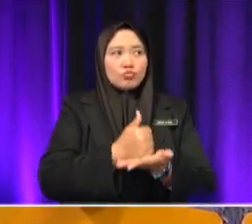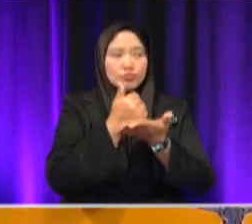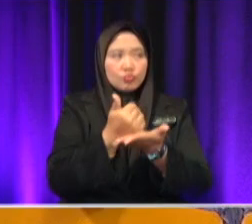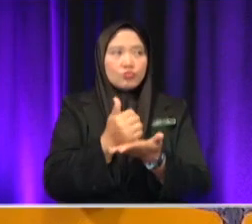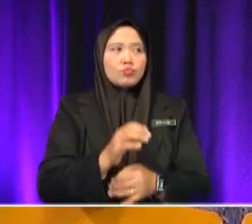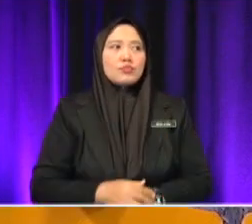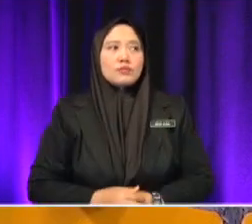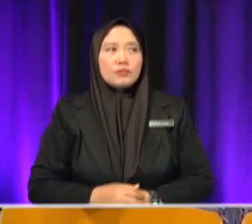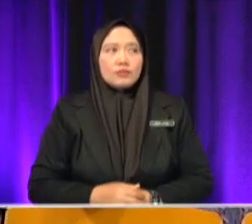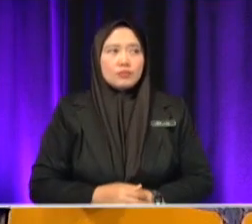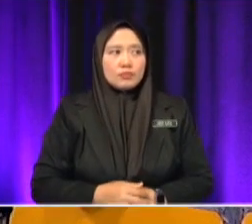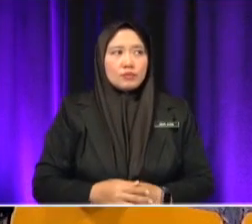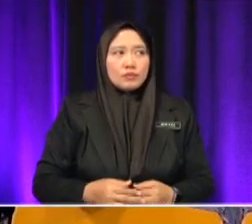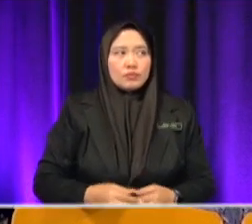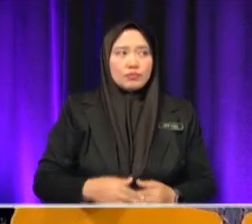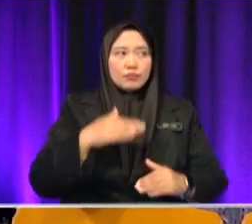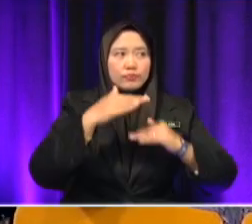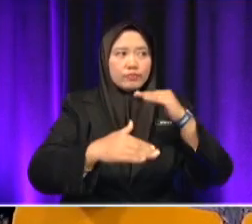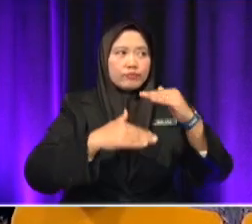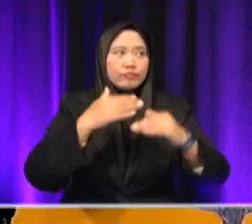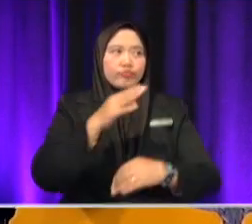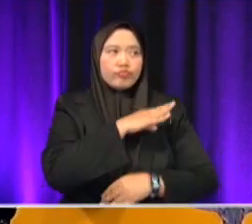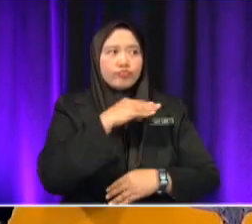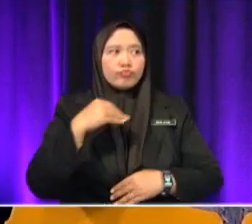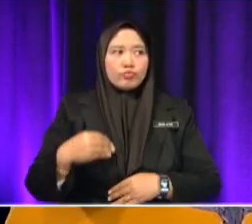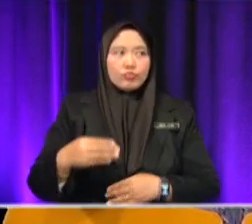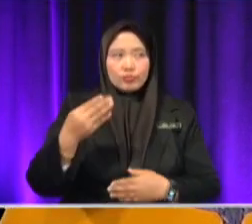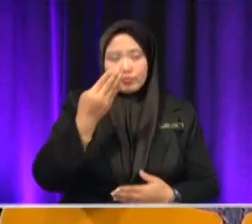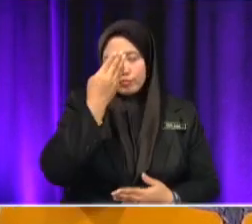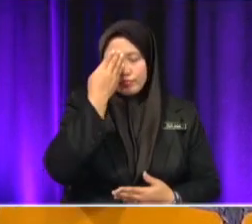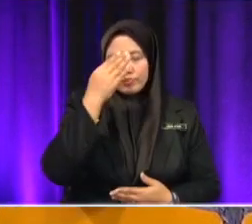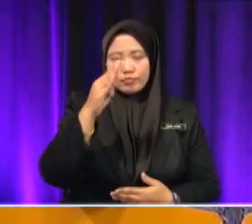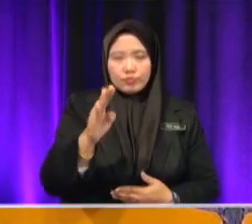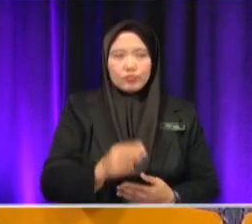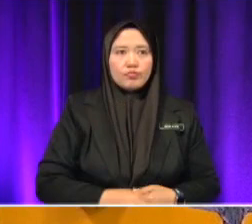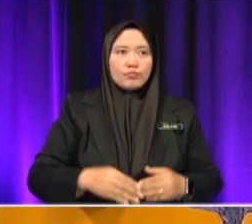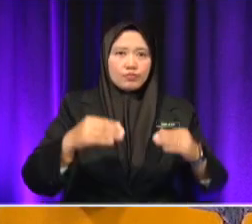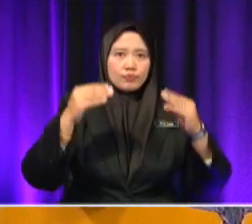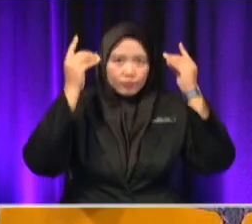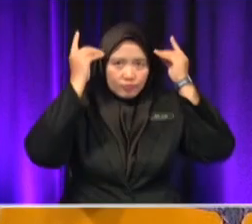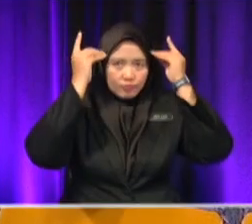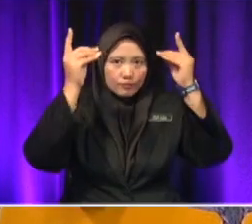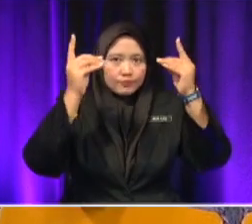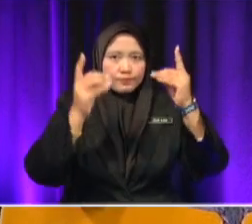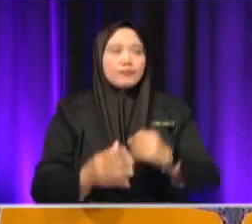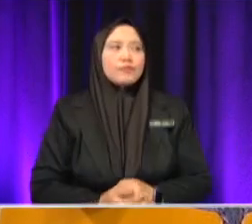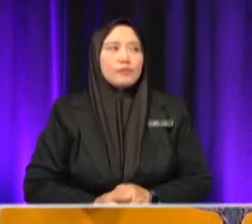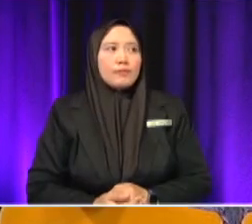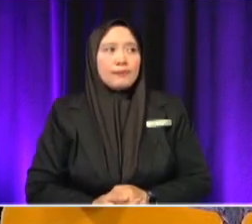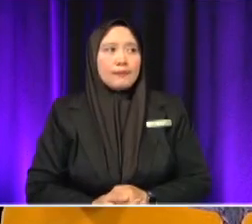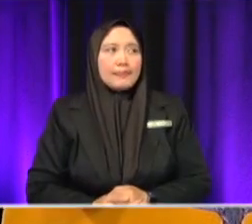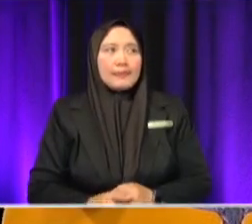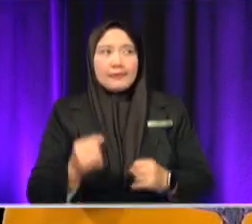with education, because education is one of the most important tools for children. And we have the final one over